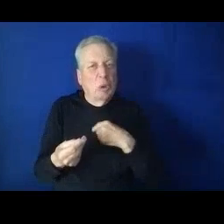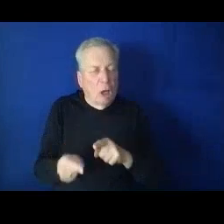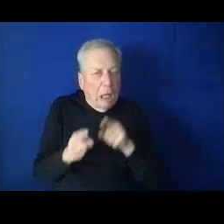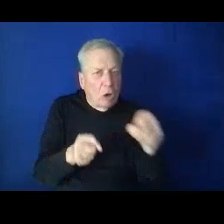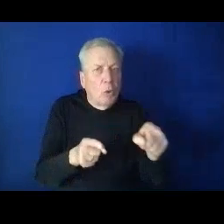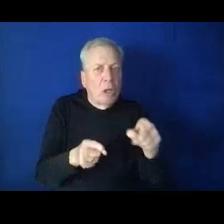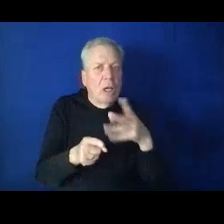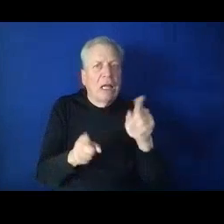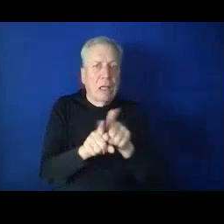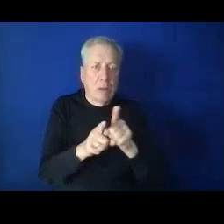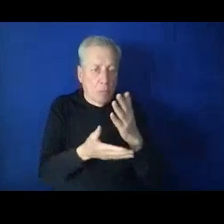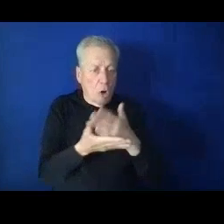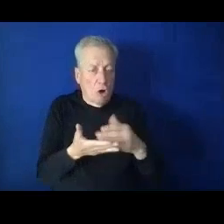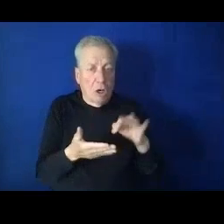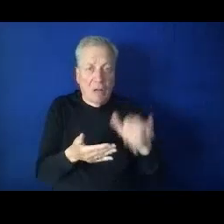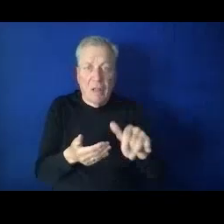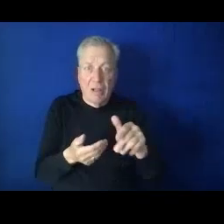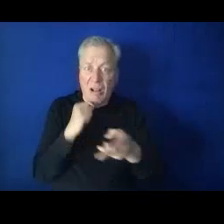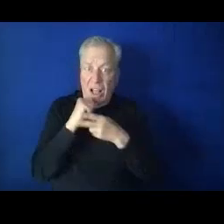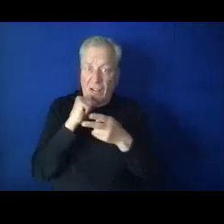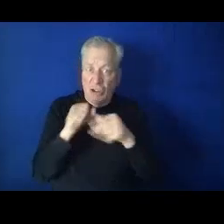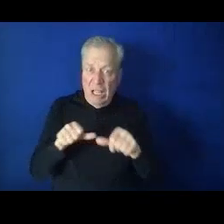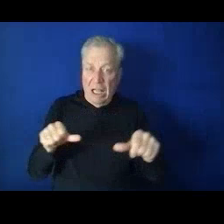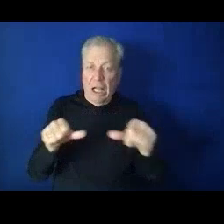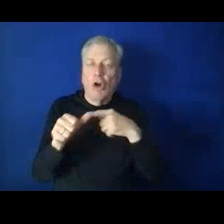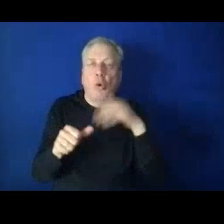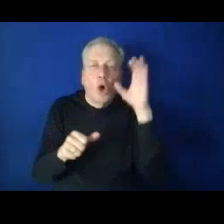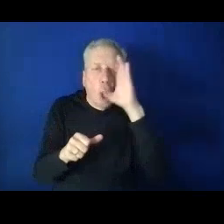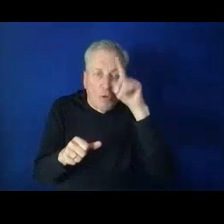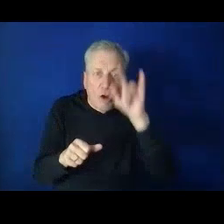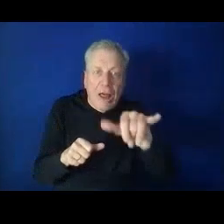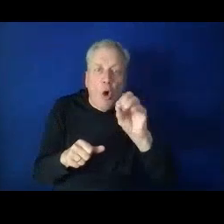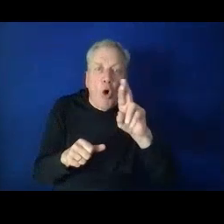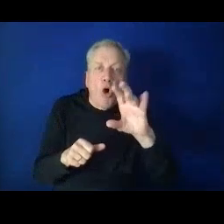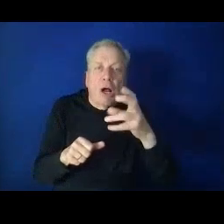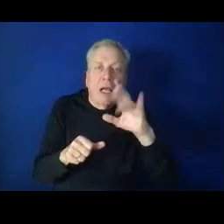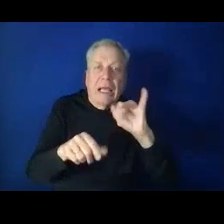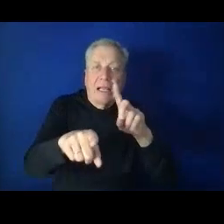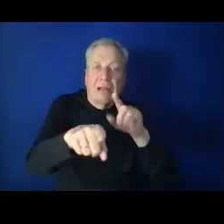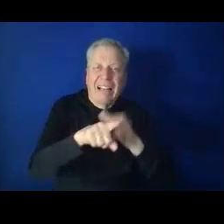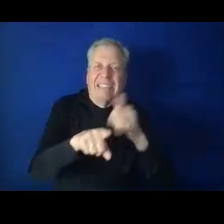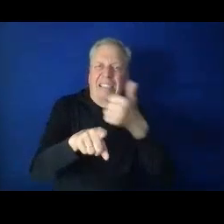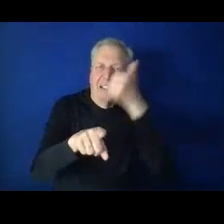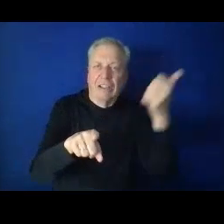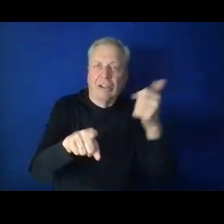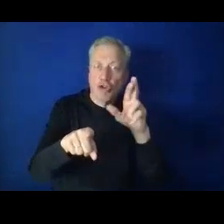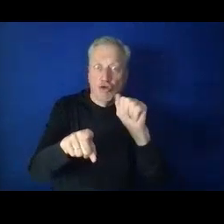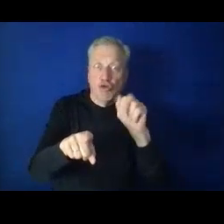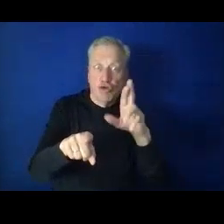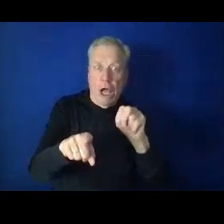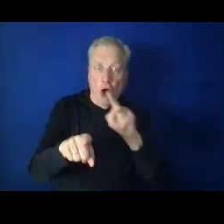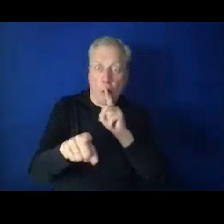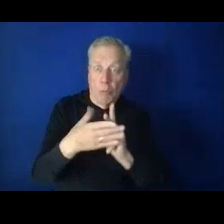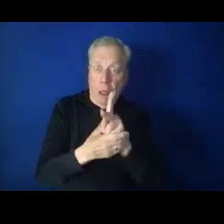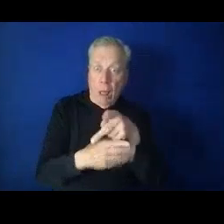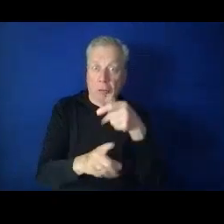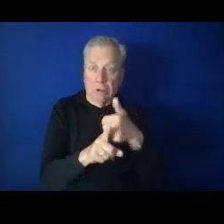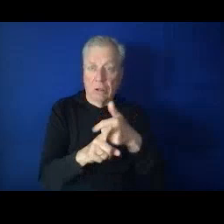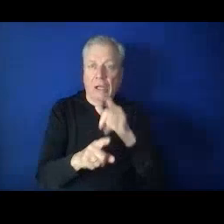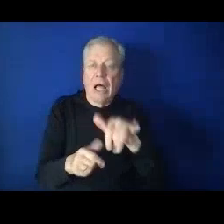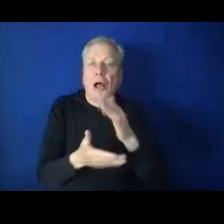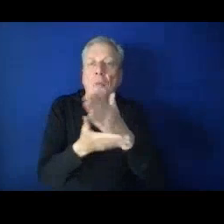as part of it being a conservation area, looked for this orchid, which is another rare plant. And as part of